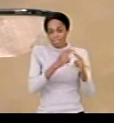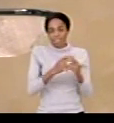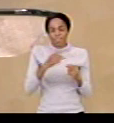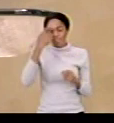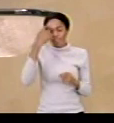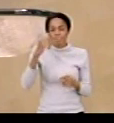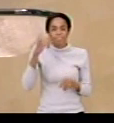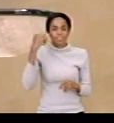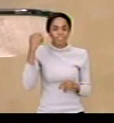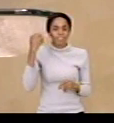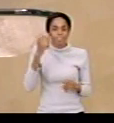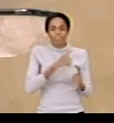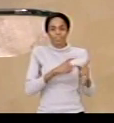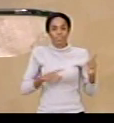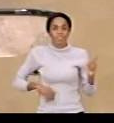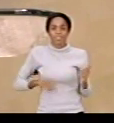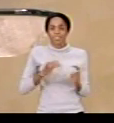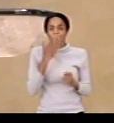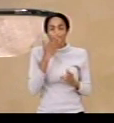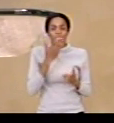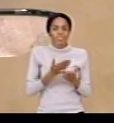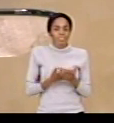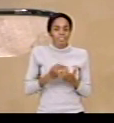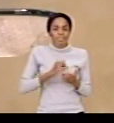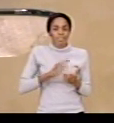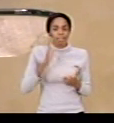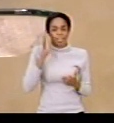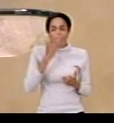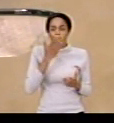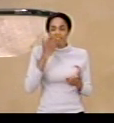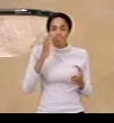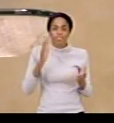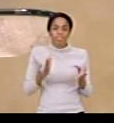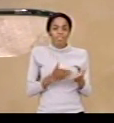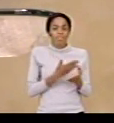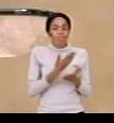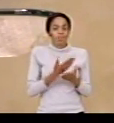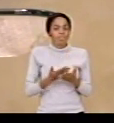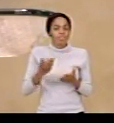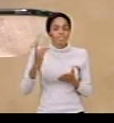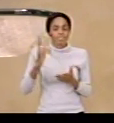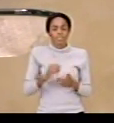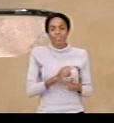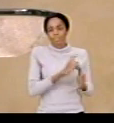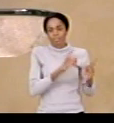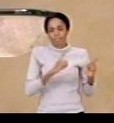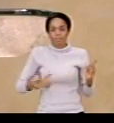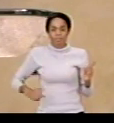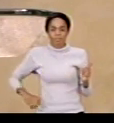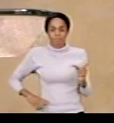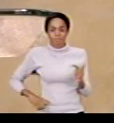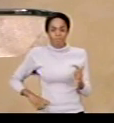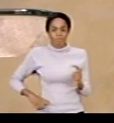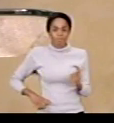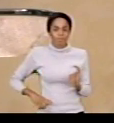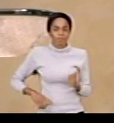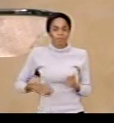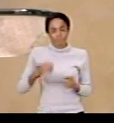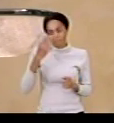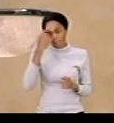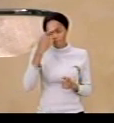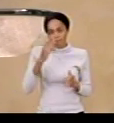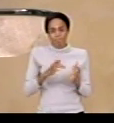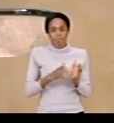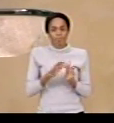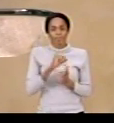name all over the earth. I will sing, I will clap, for Jesus